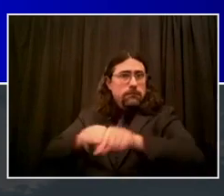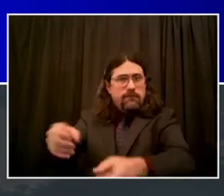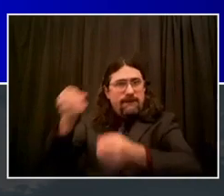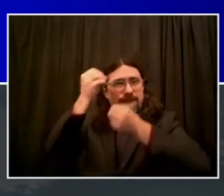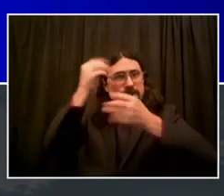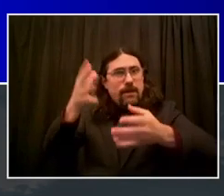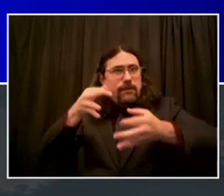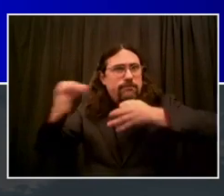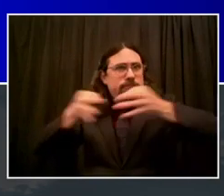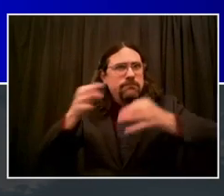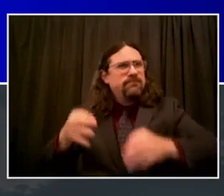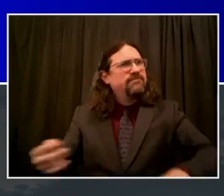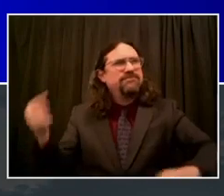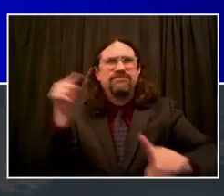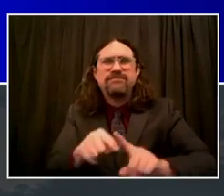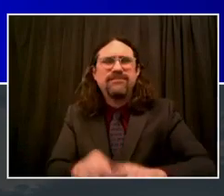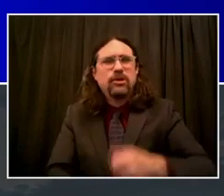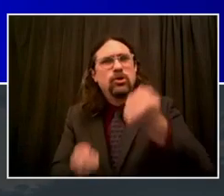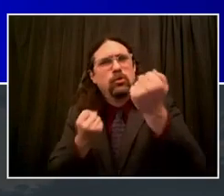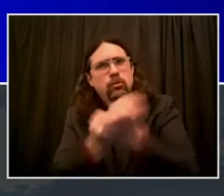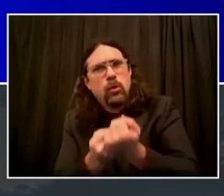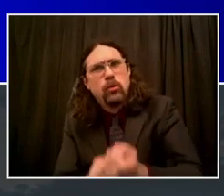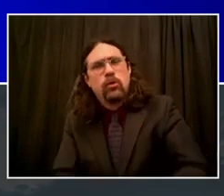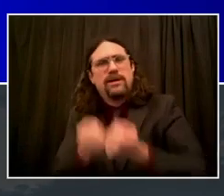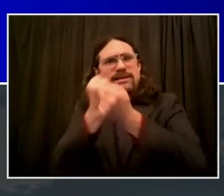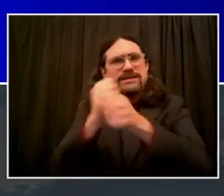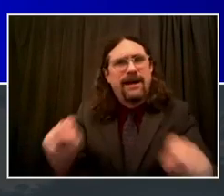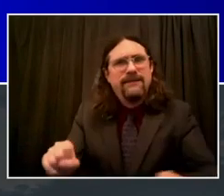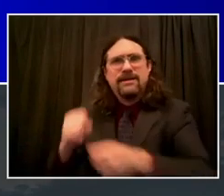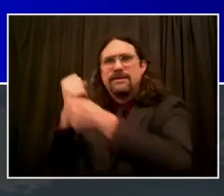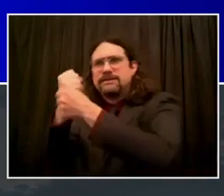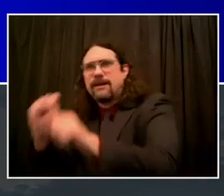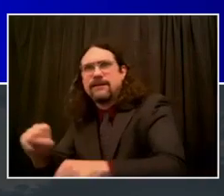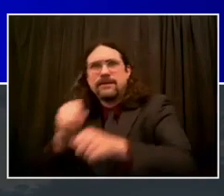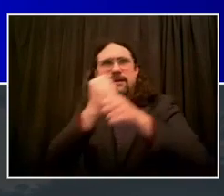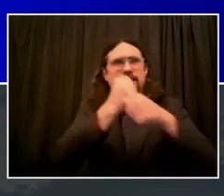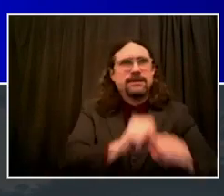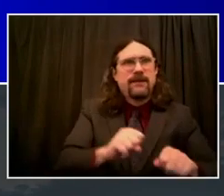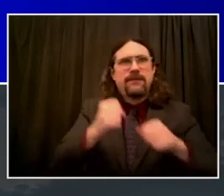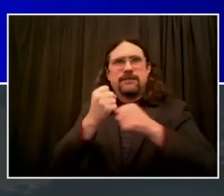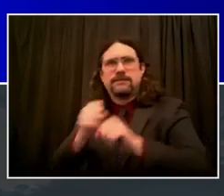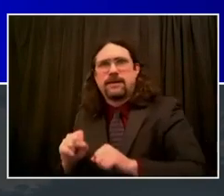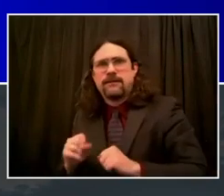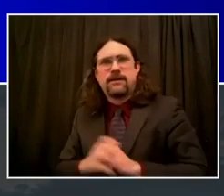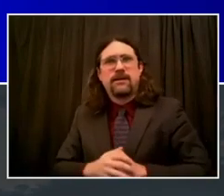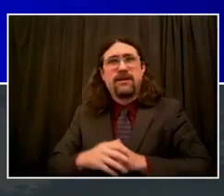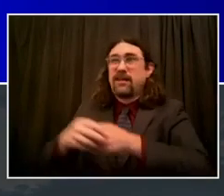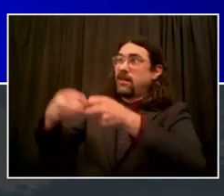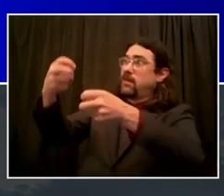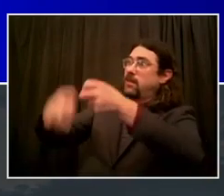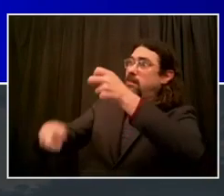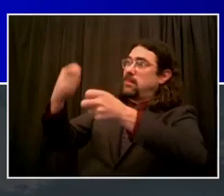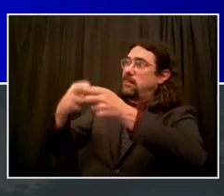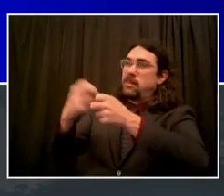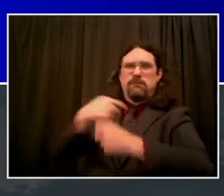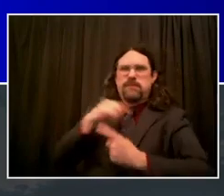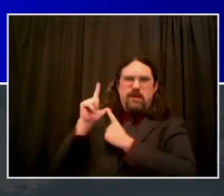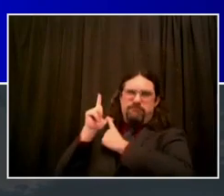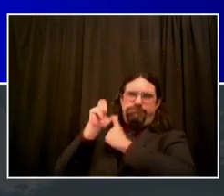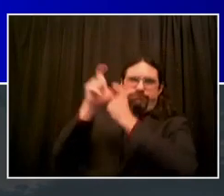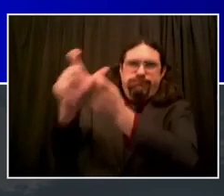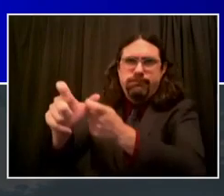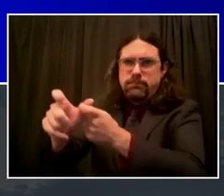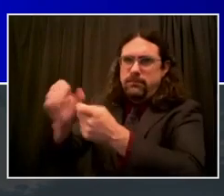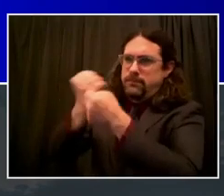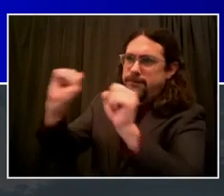is a problem, and that's what the city will provide, a helping hand to working people to make sure that every business treats them right during